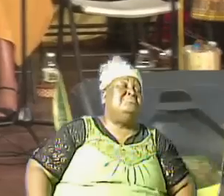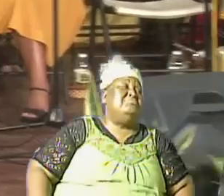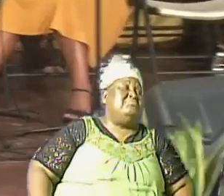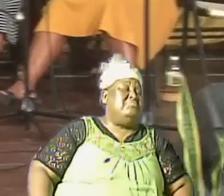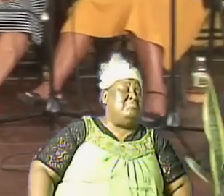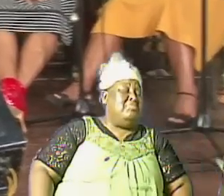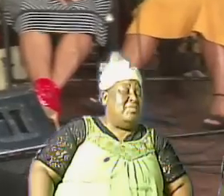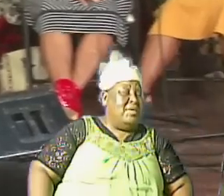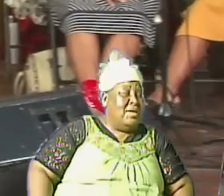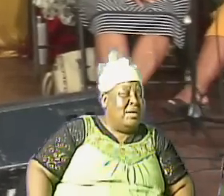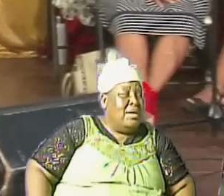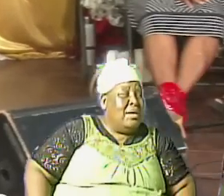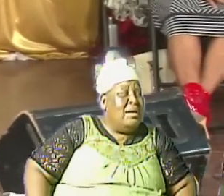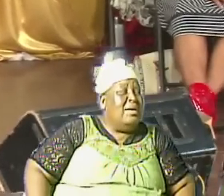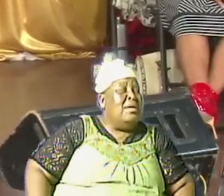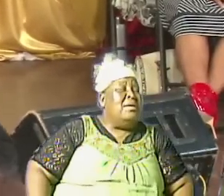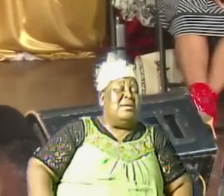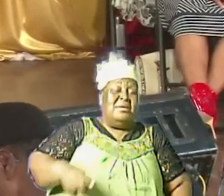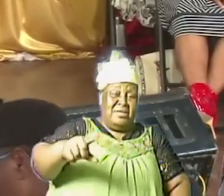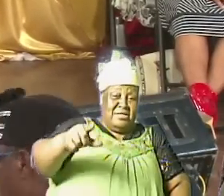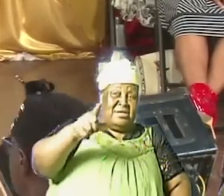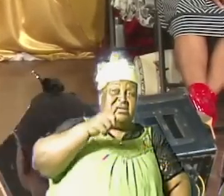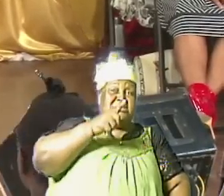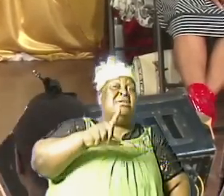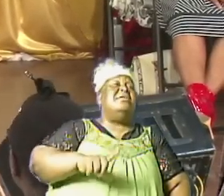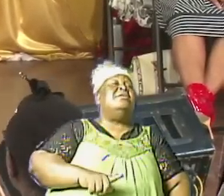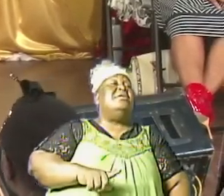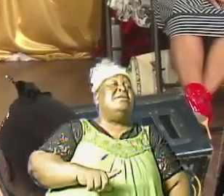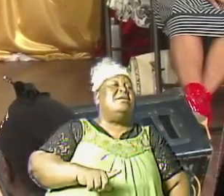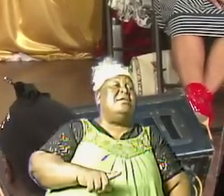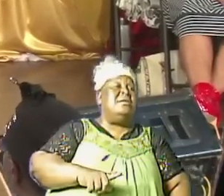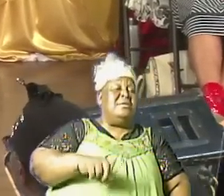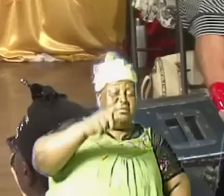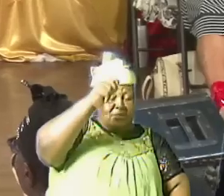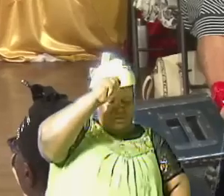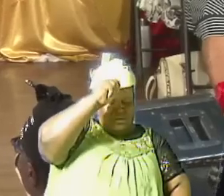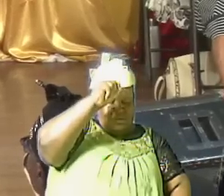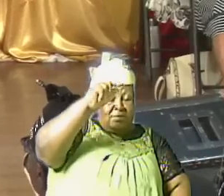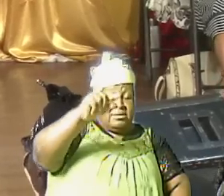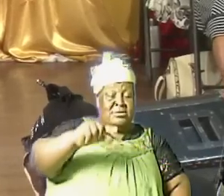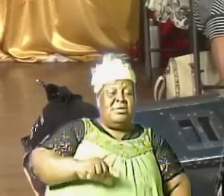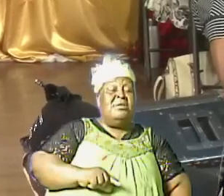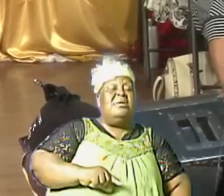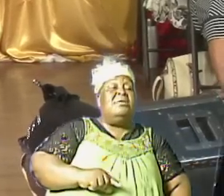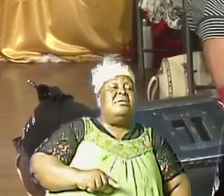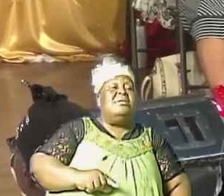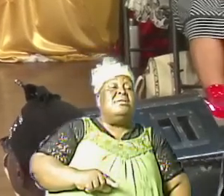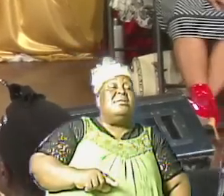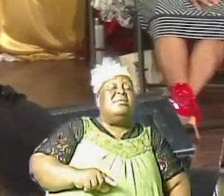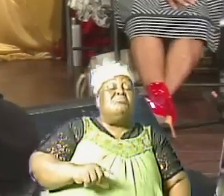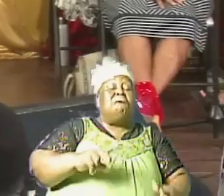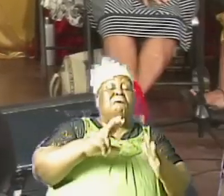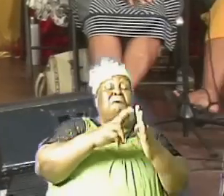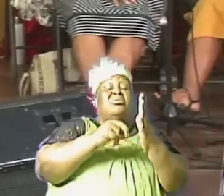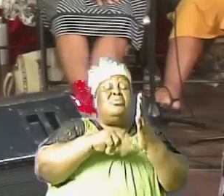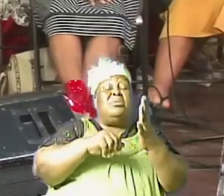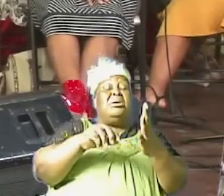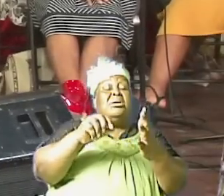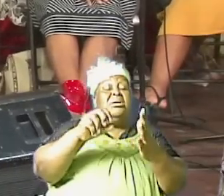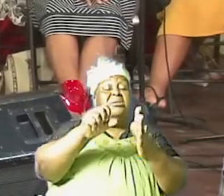Hallelujah. That this lady, or this gentleman, read in the